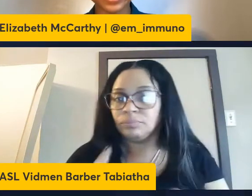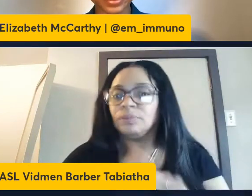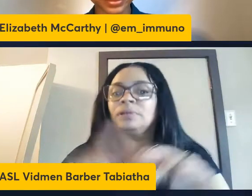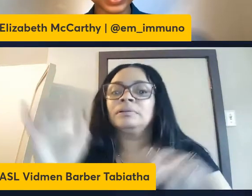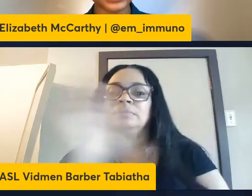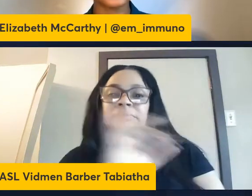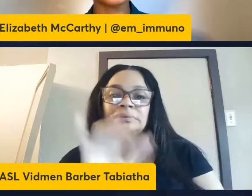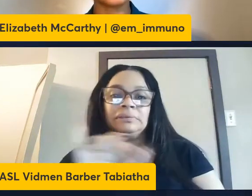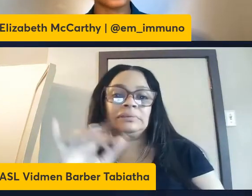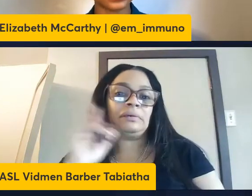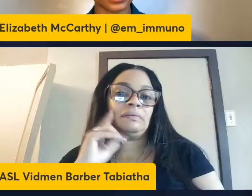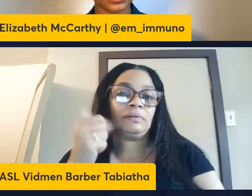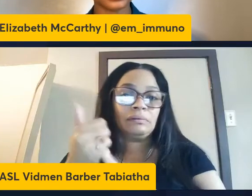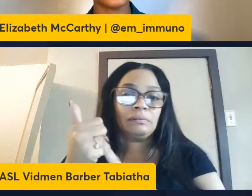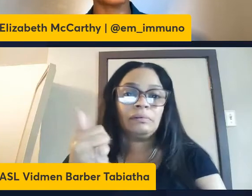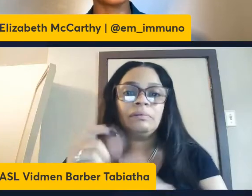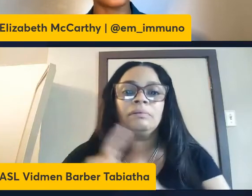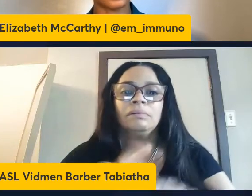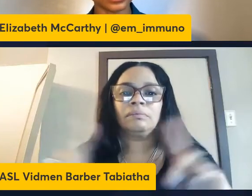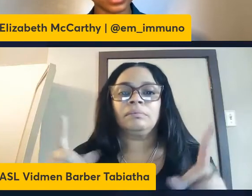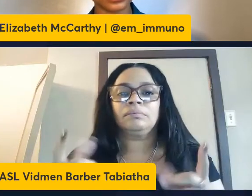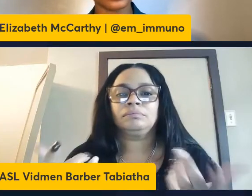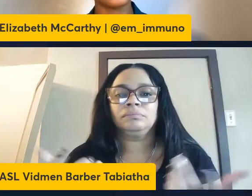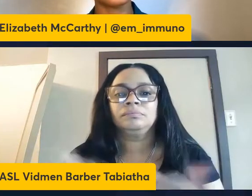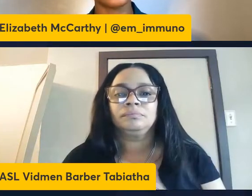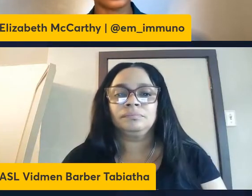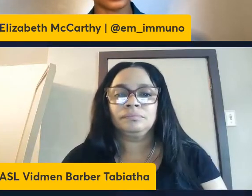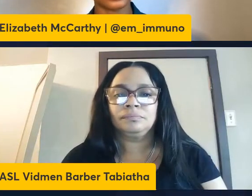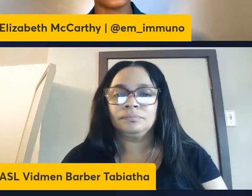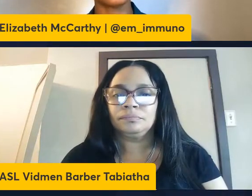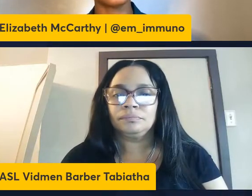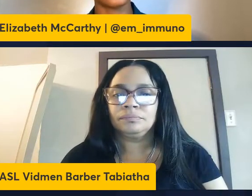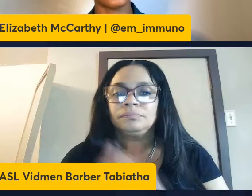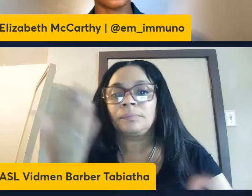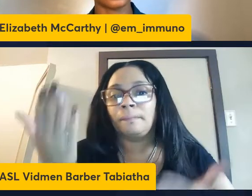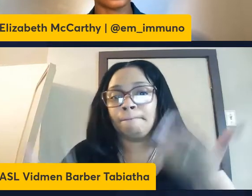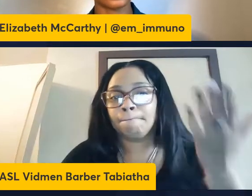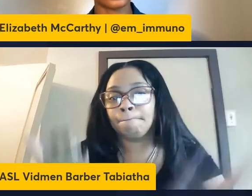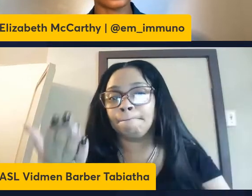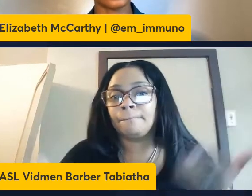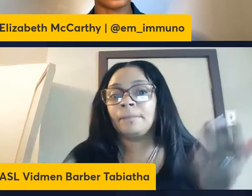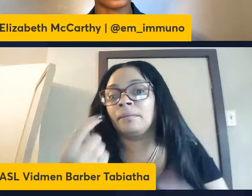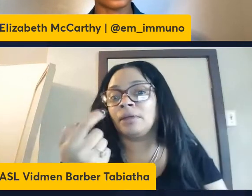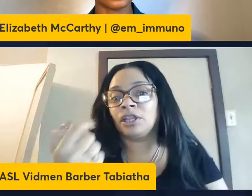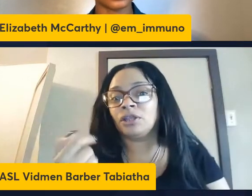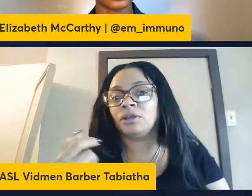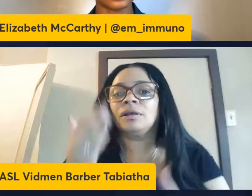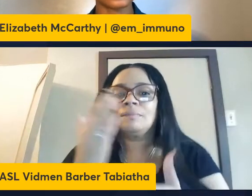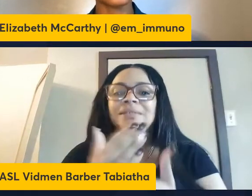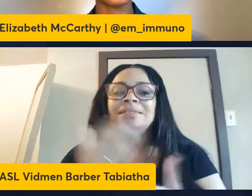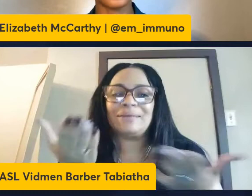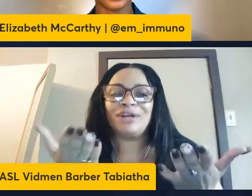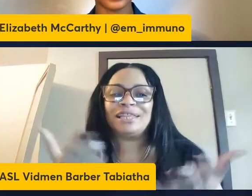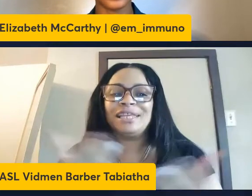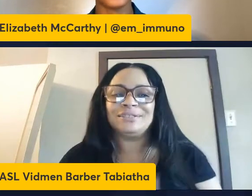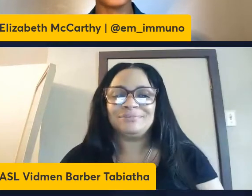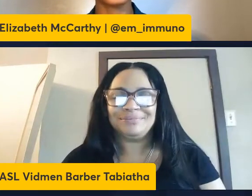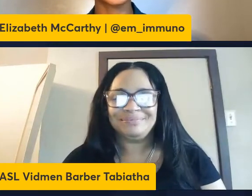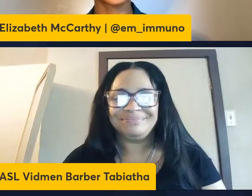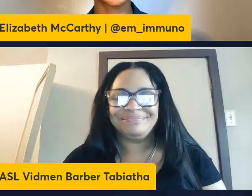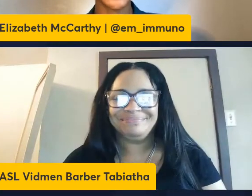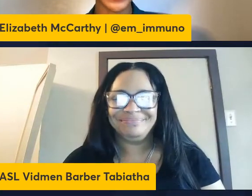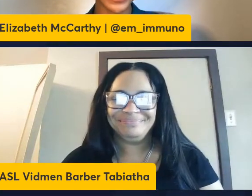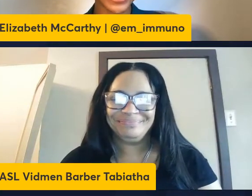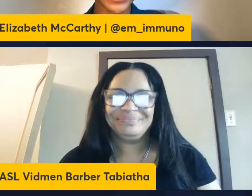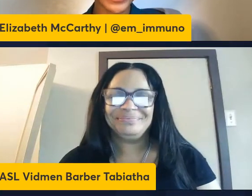mean to produce the same bar plot, for example. But maybe that's a little bit overwhelming, so I'll stop at 3 definitions.